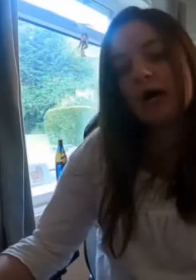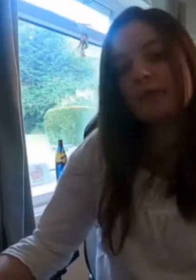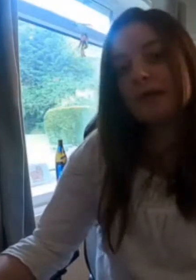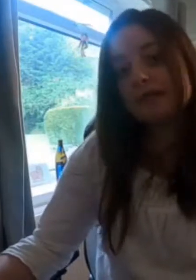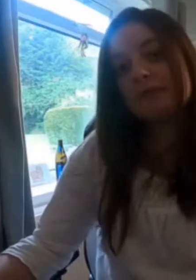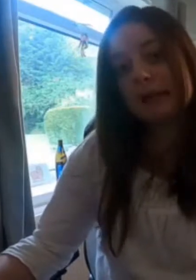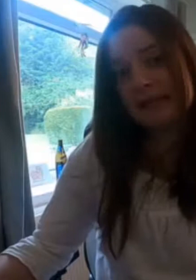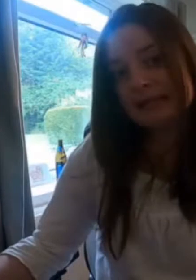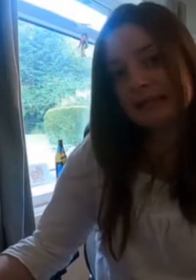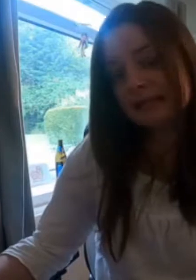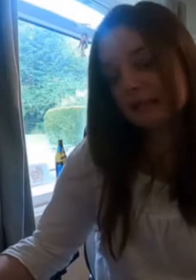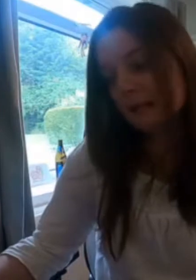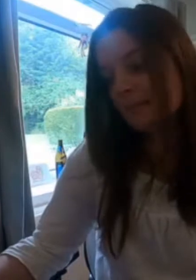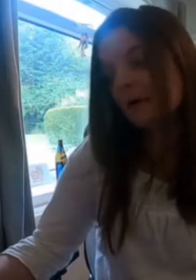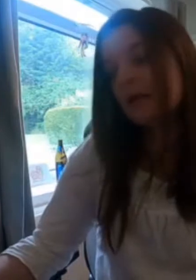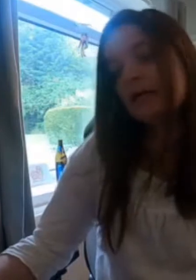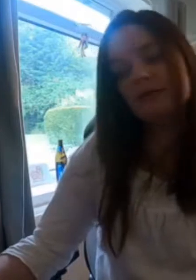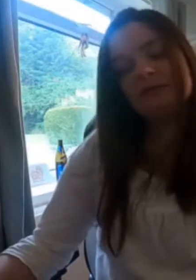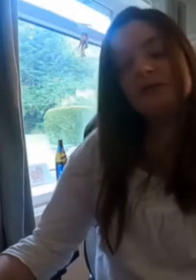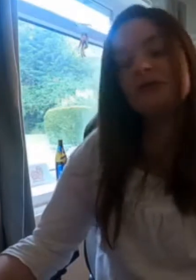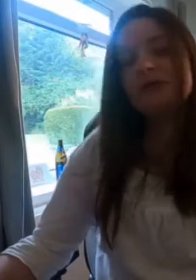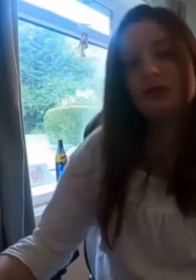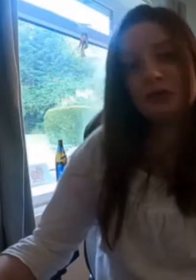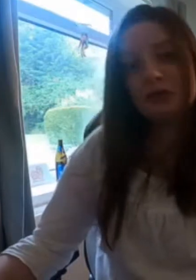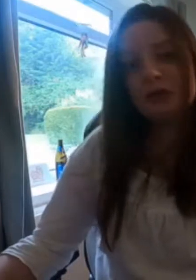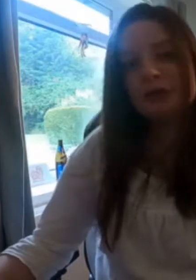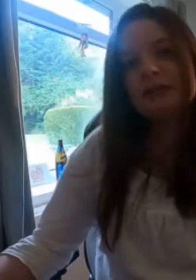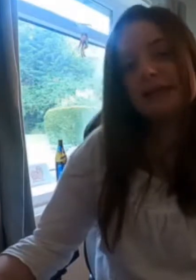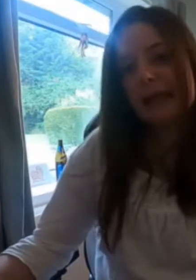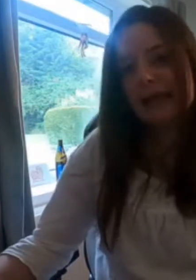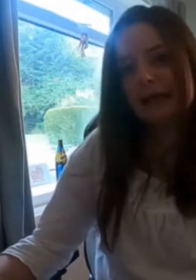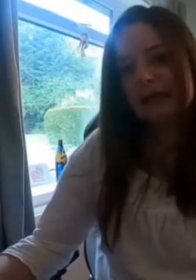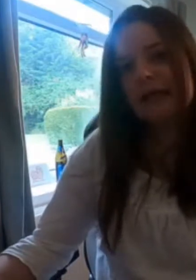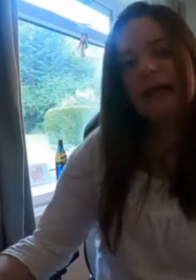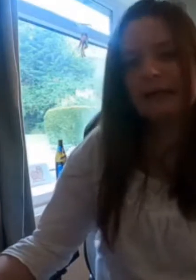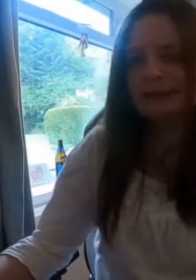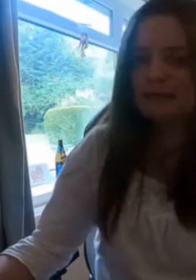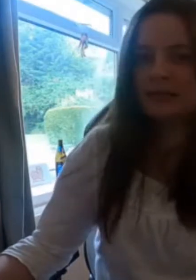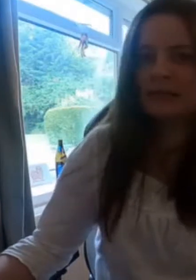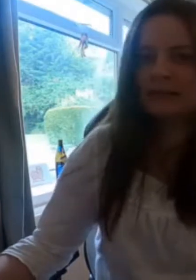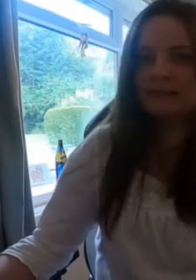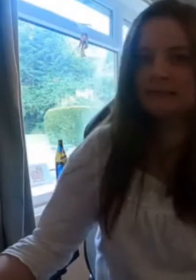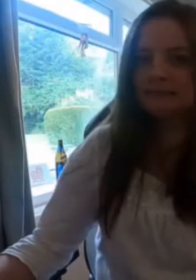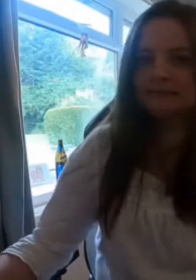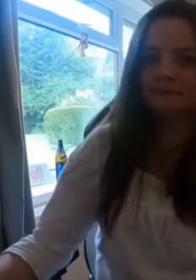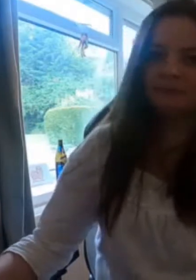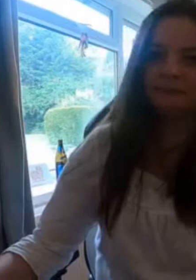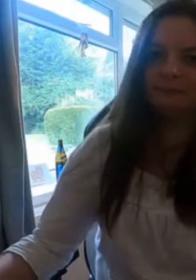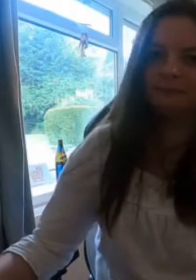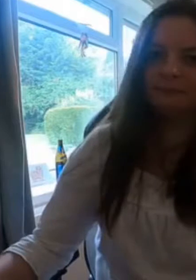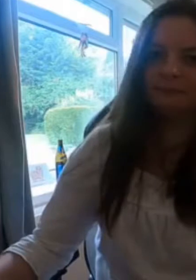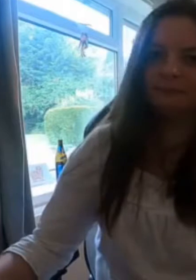This time is a blessing. My love to you, day and night.